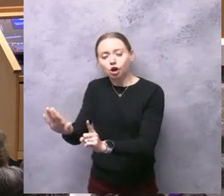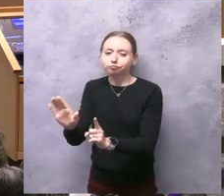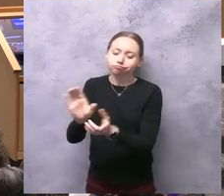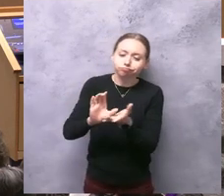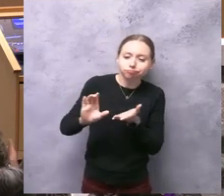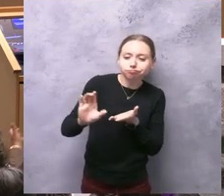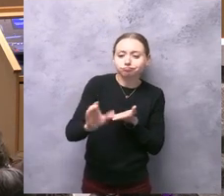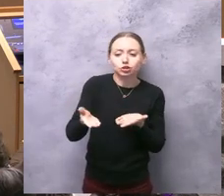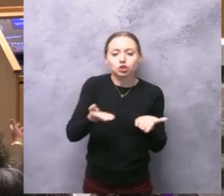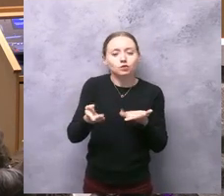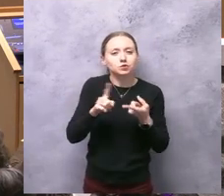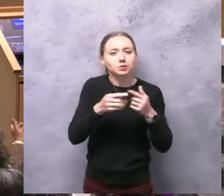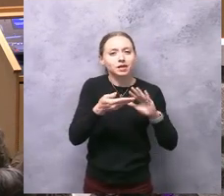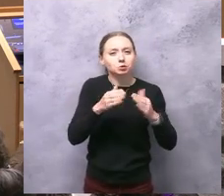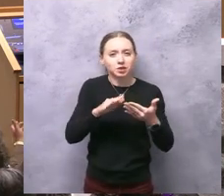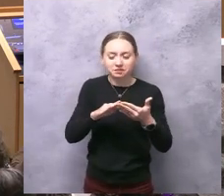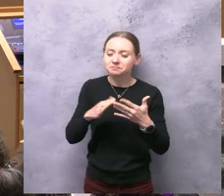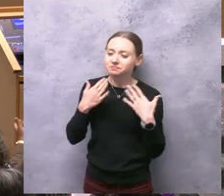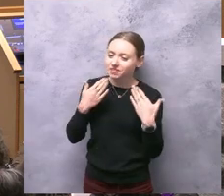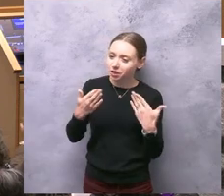all.